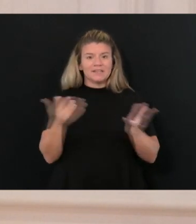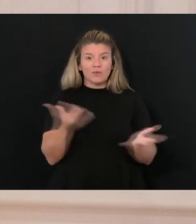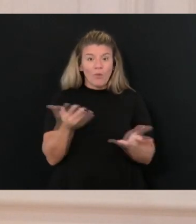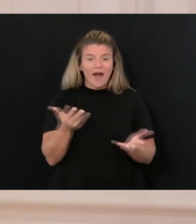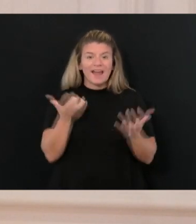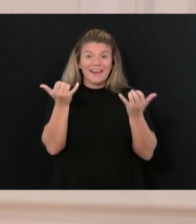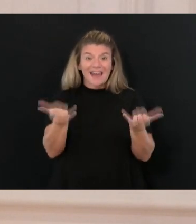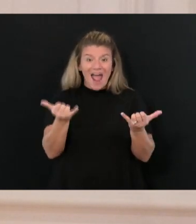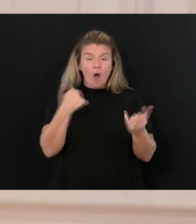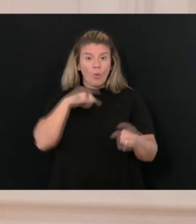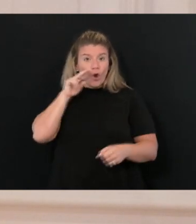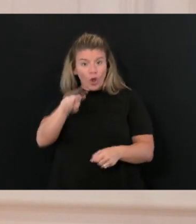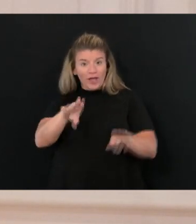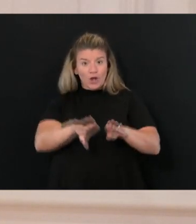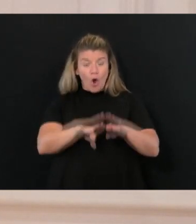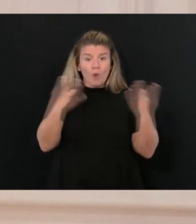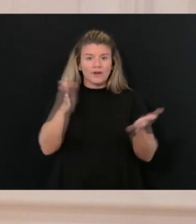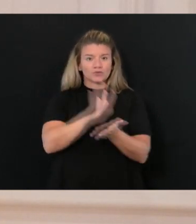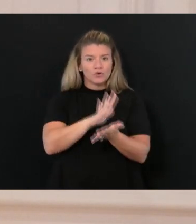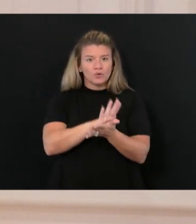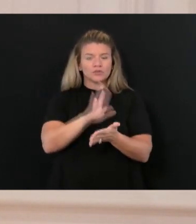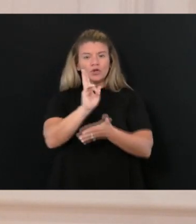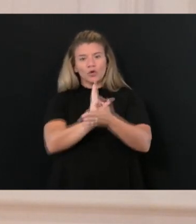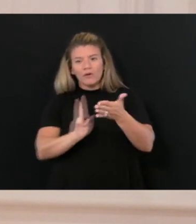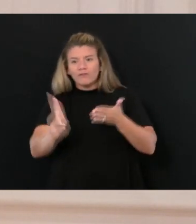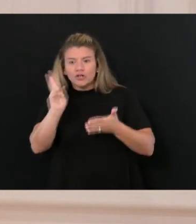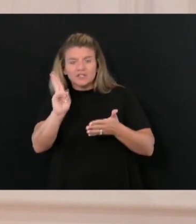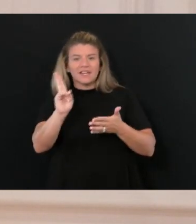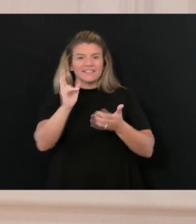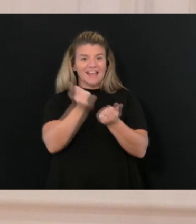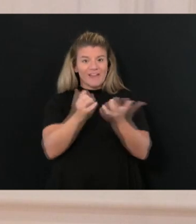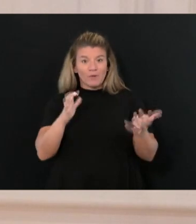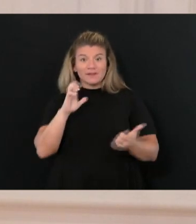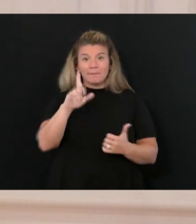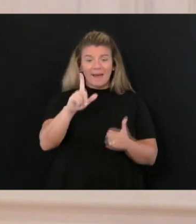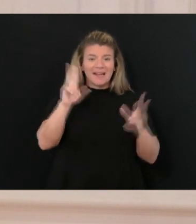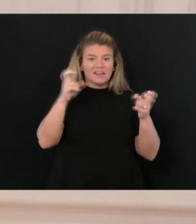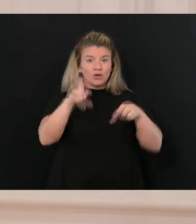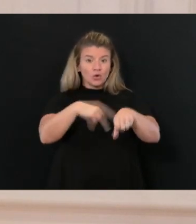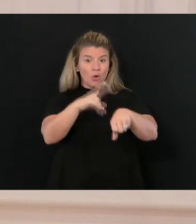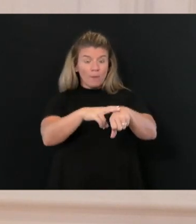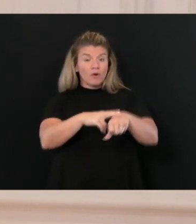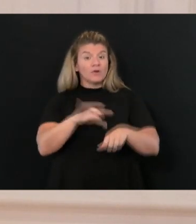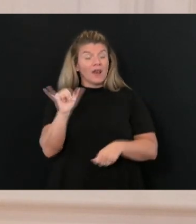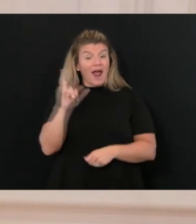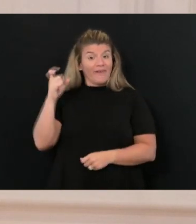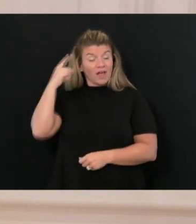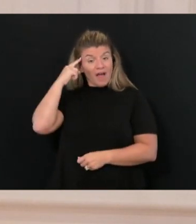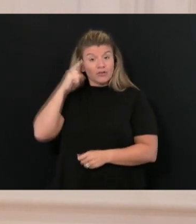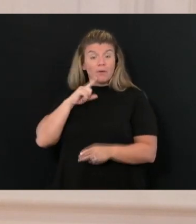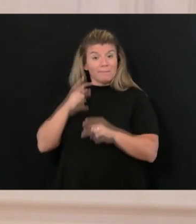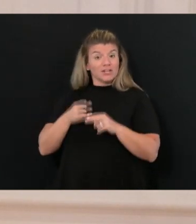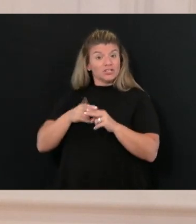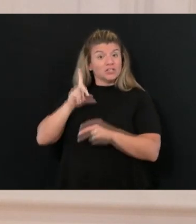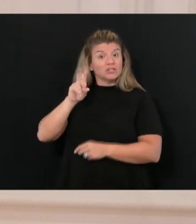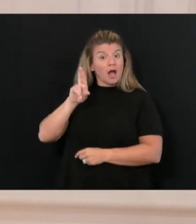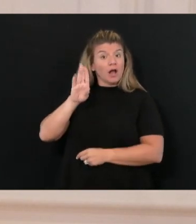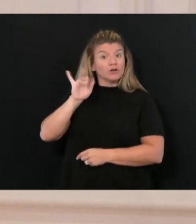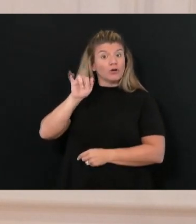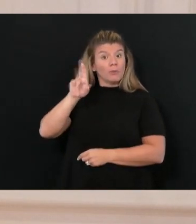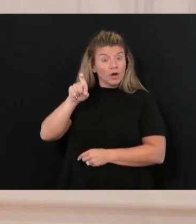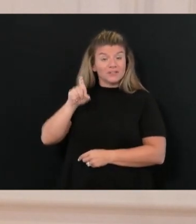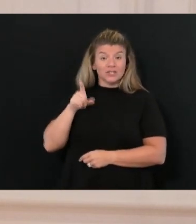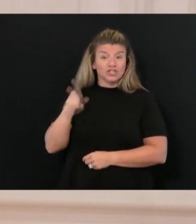schools. And as the governor said with Dr. Birx, she was really excited about our color